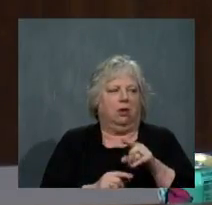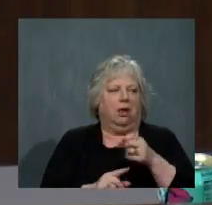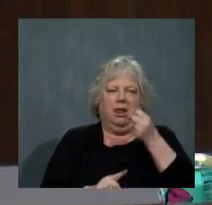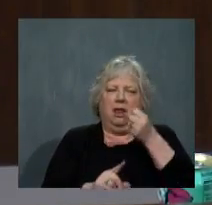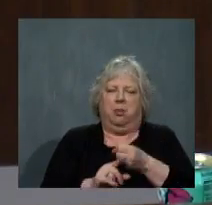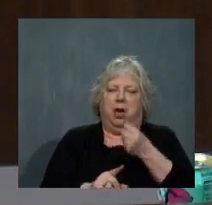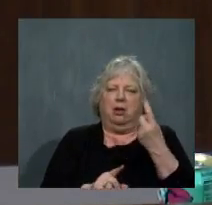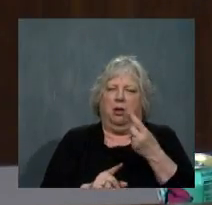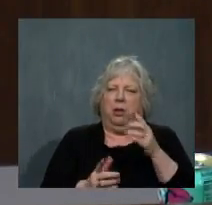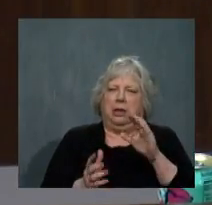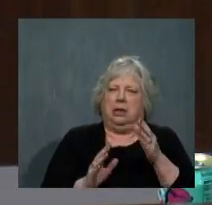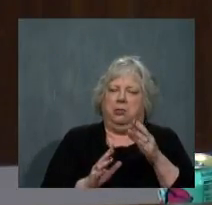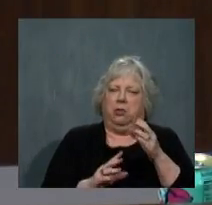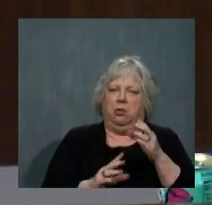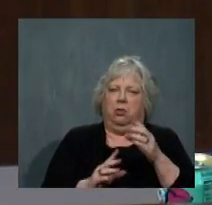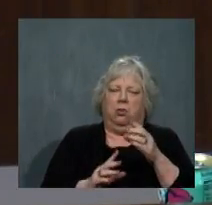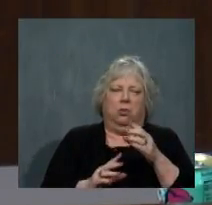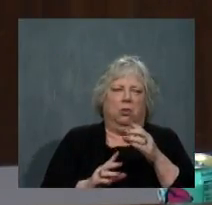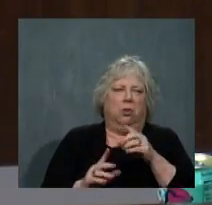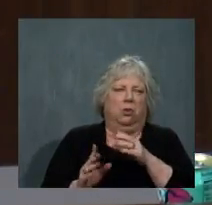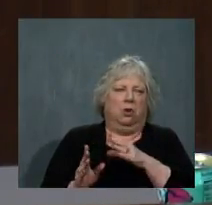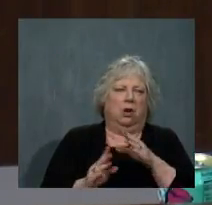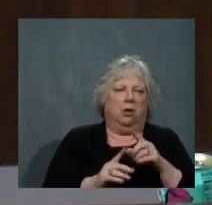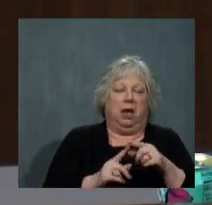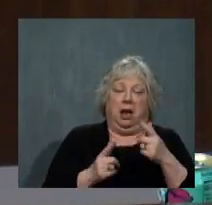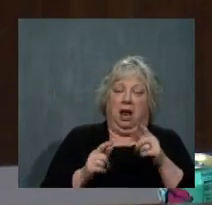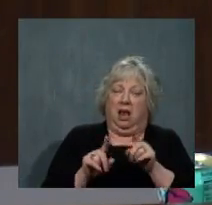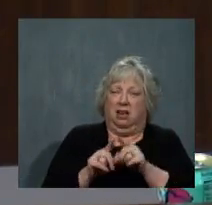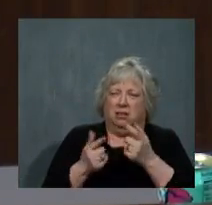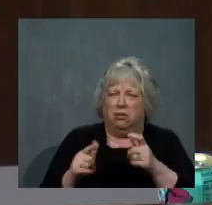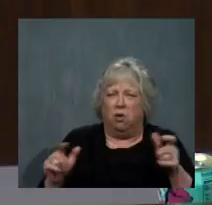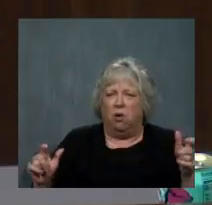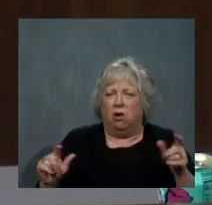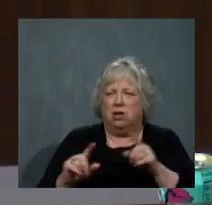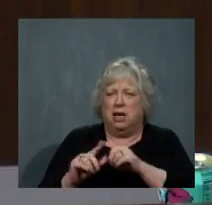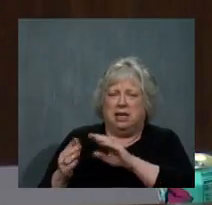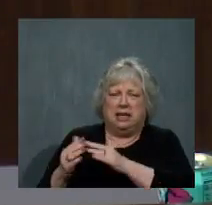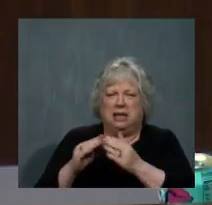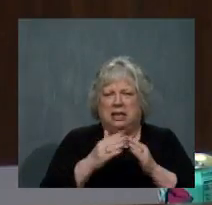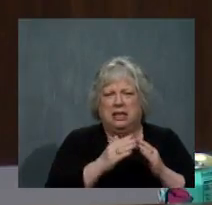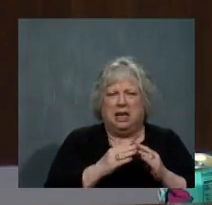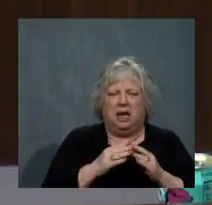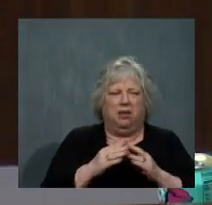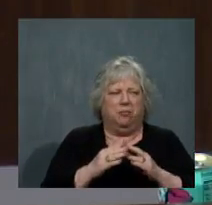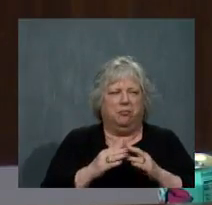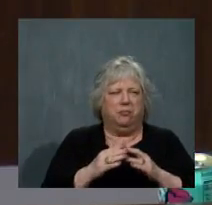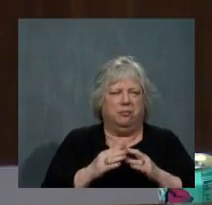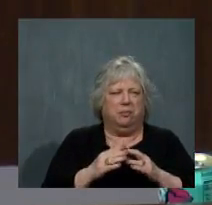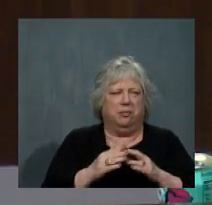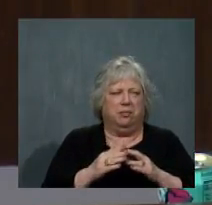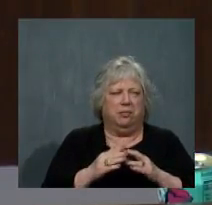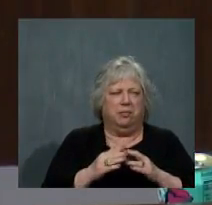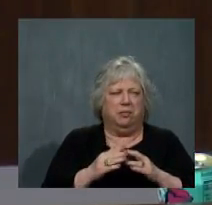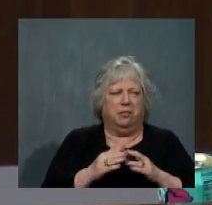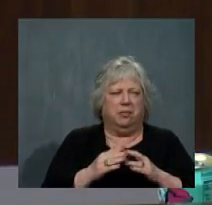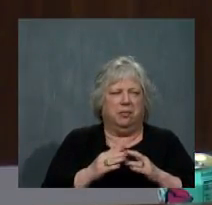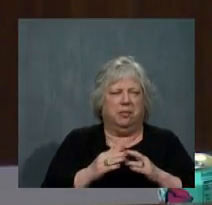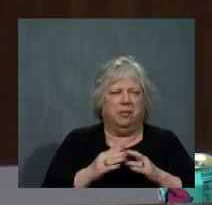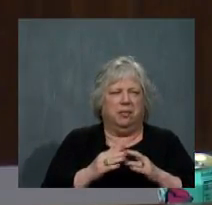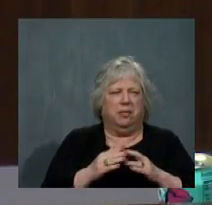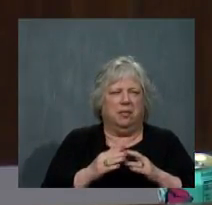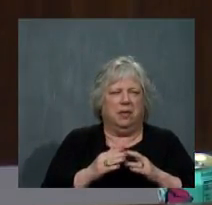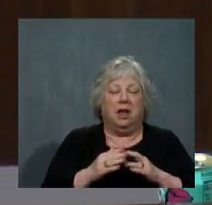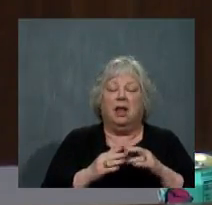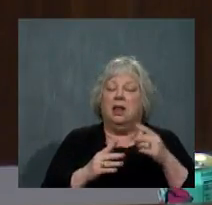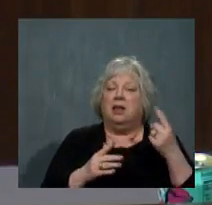seems to come to one, and as large as the city is, I can understand. There was something that had started for the homeless out in